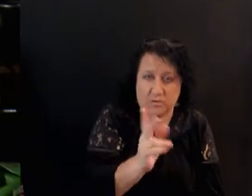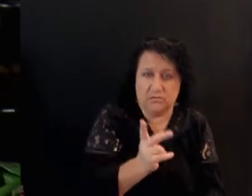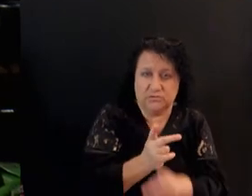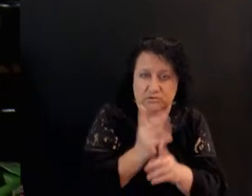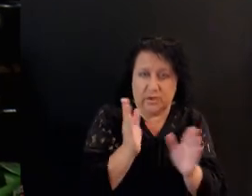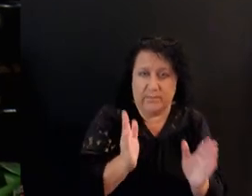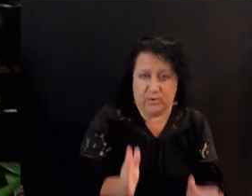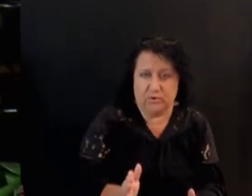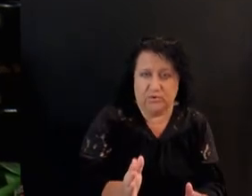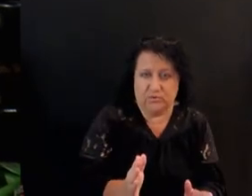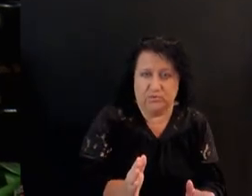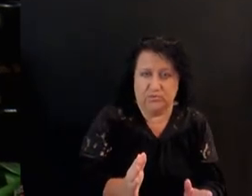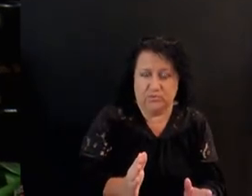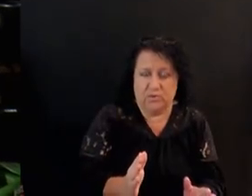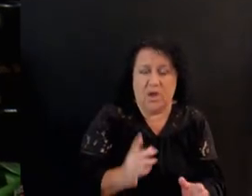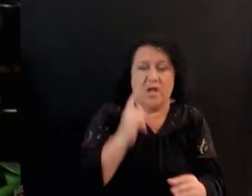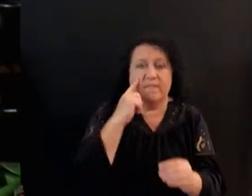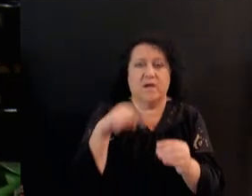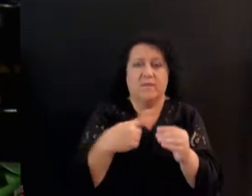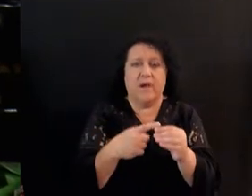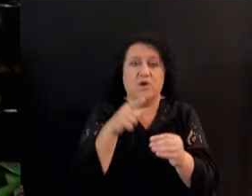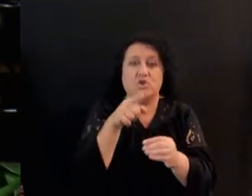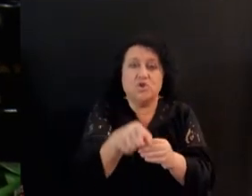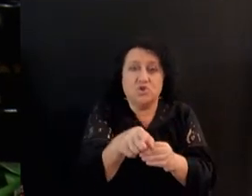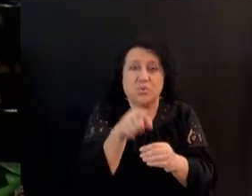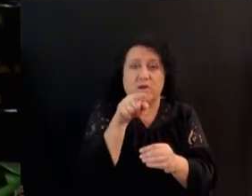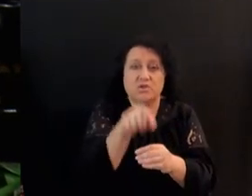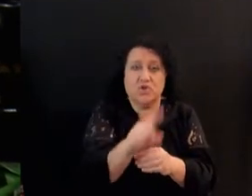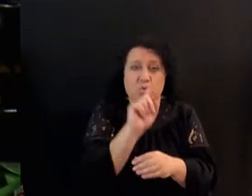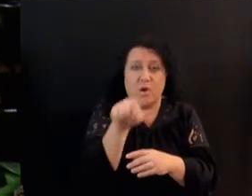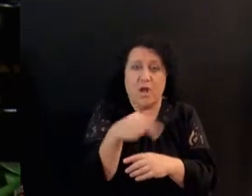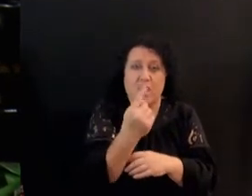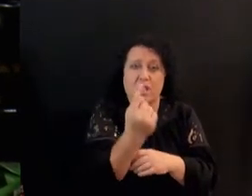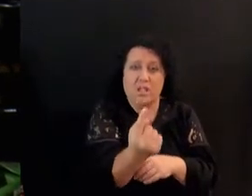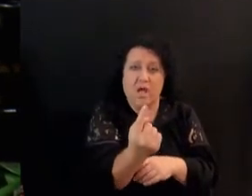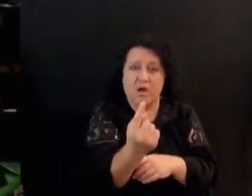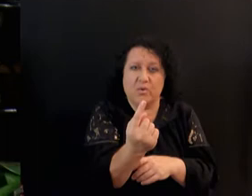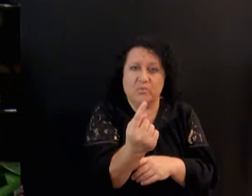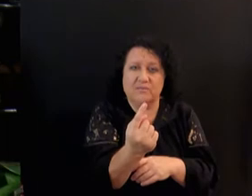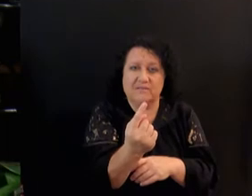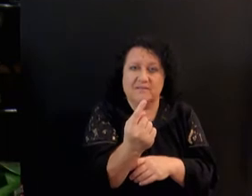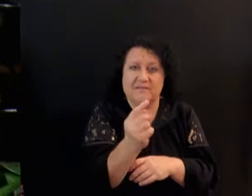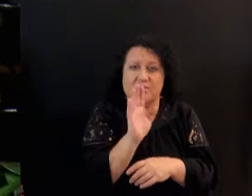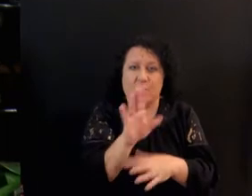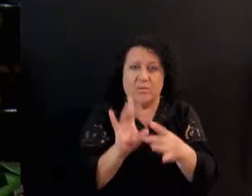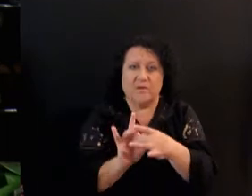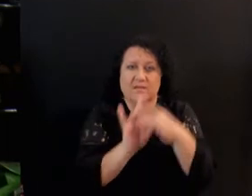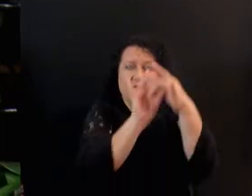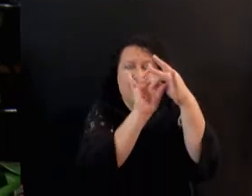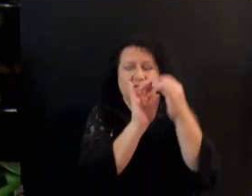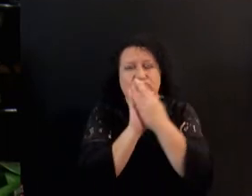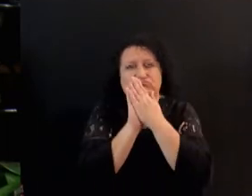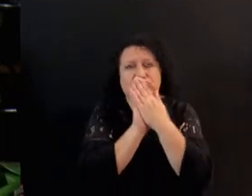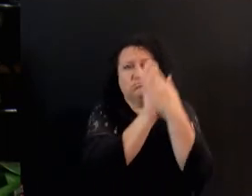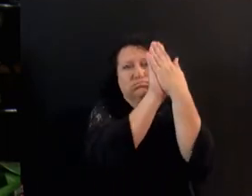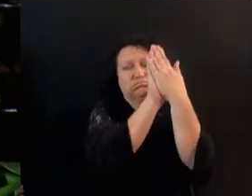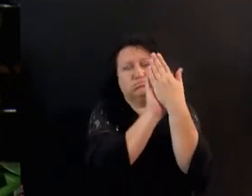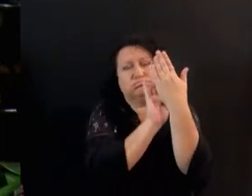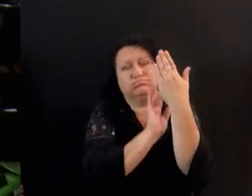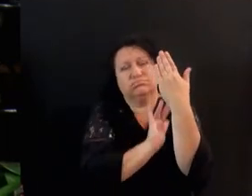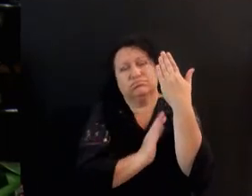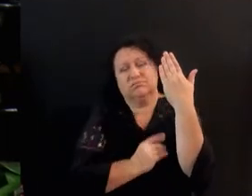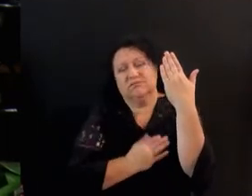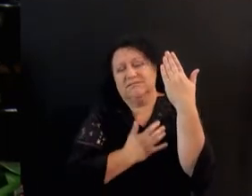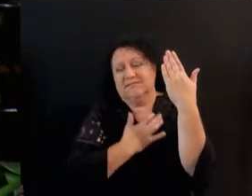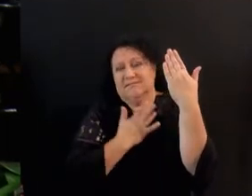Think about just you and you alone. Because remember what I said, delight yourself in the Lord. Delight yourself in him, the one